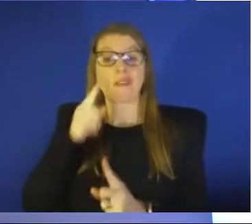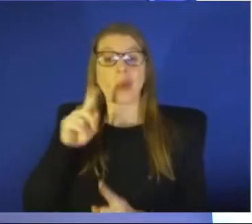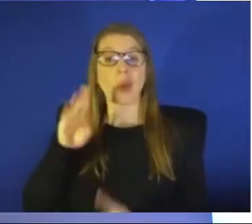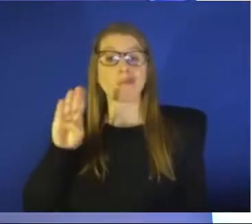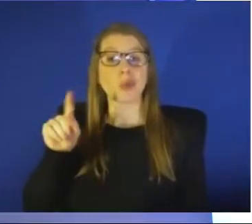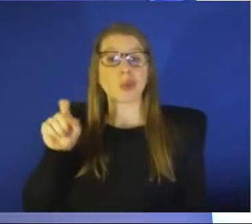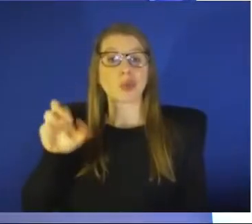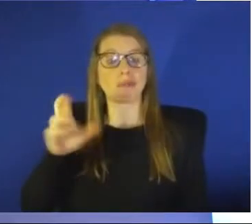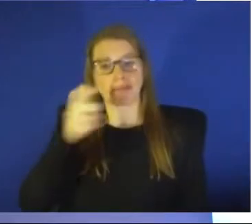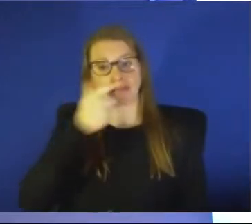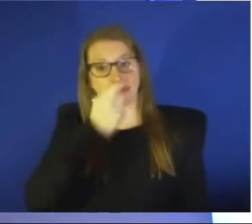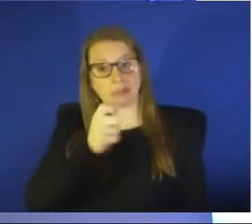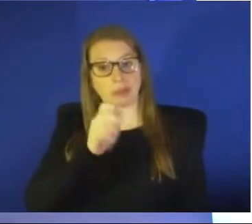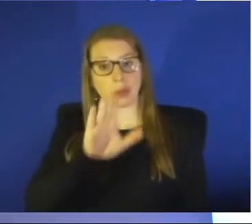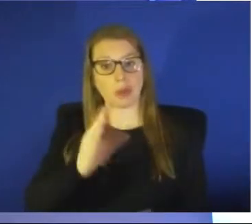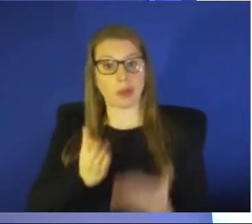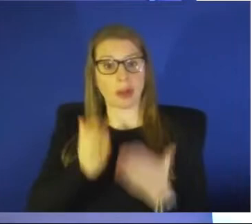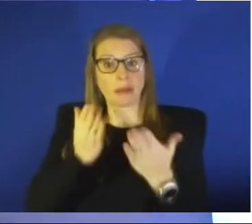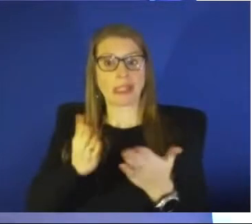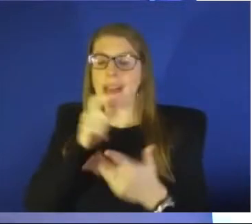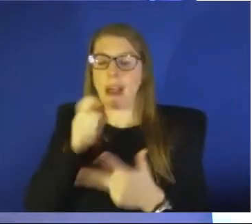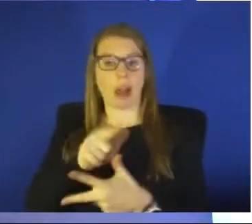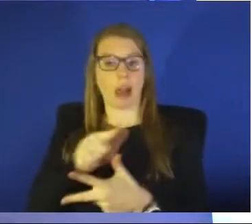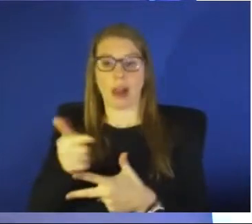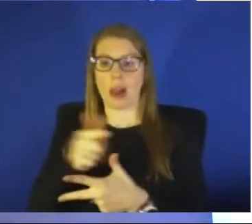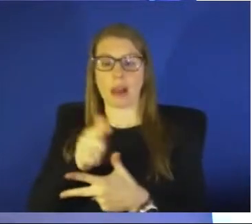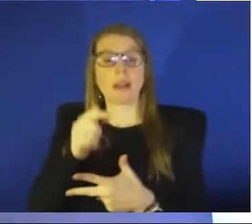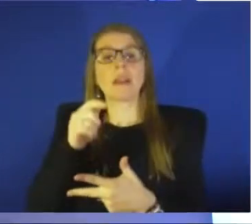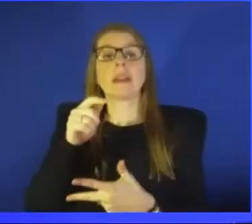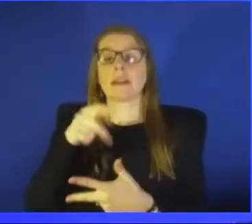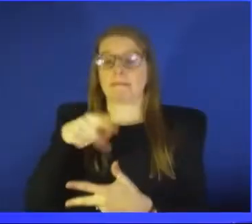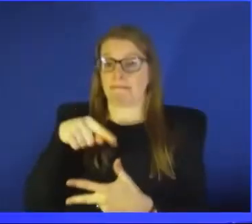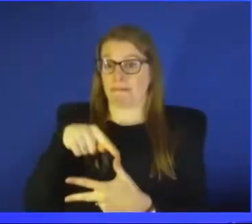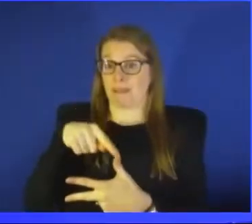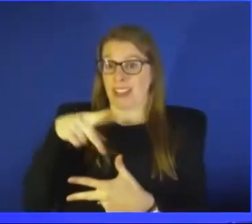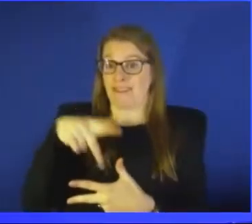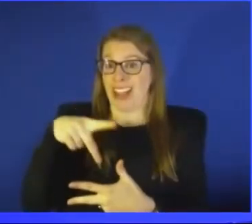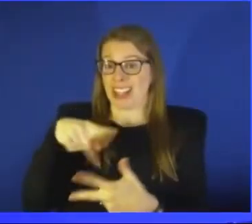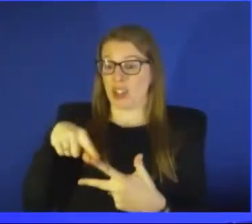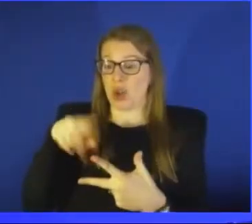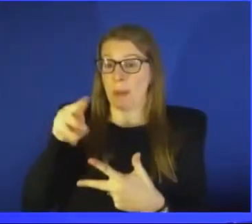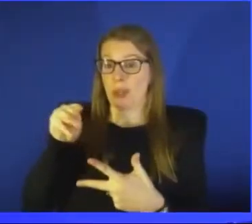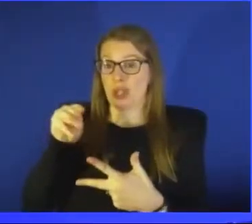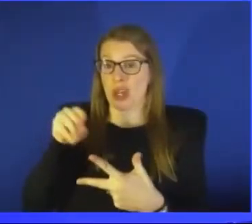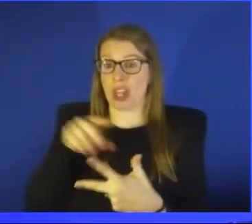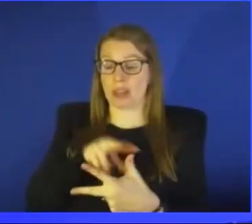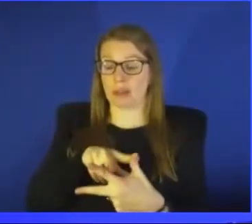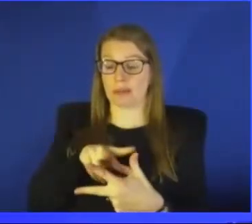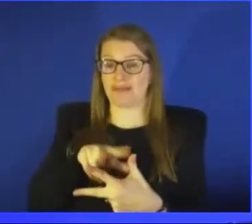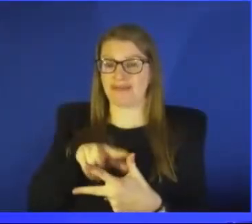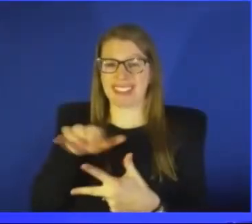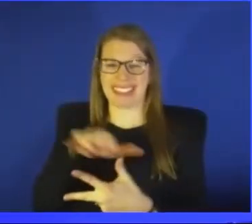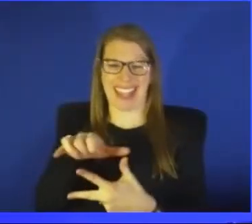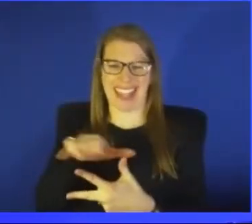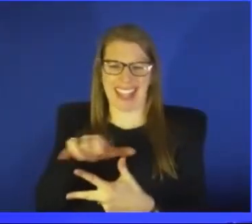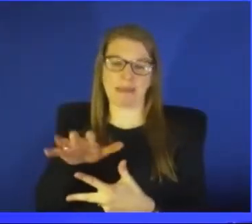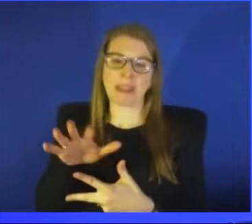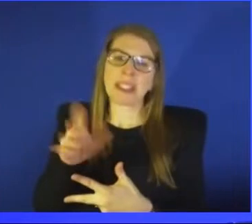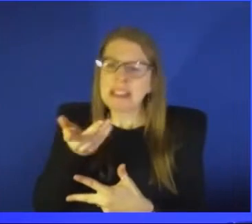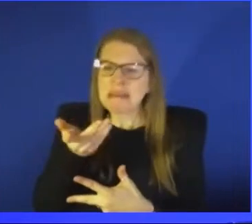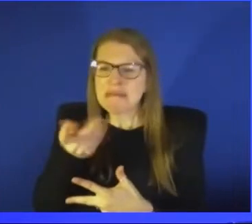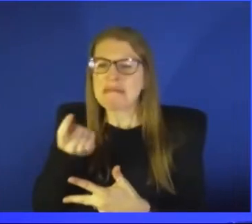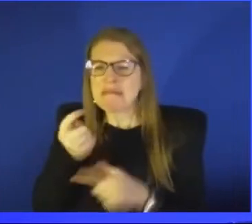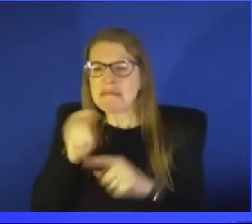So your recommendation is not. Yeah, I mean, to the mix and match. Pfizer and Moderna vaccines are essentially the same. There are Got it. minute